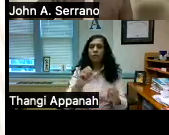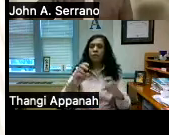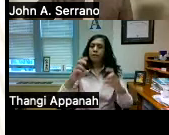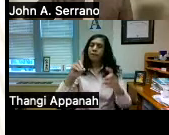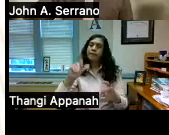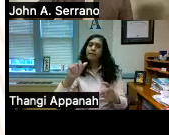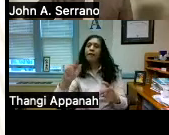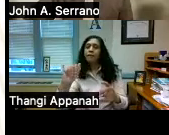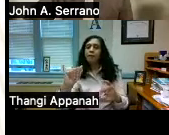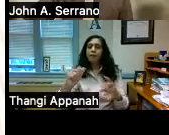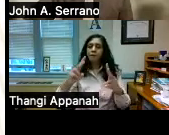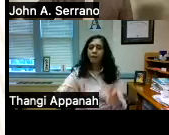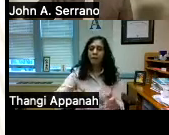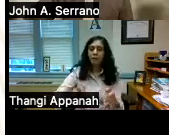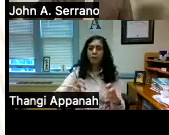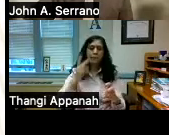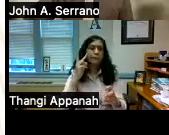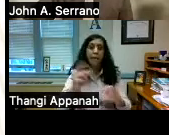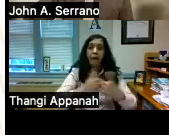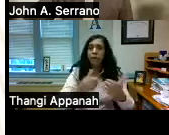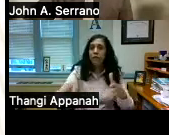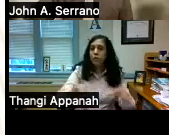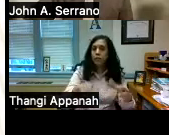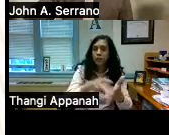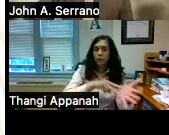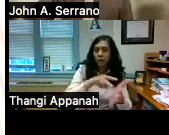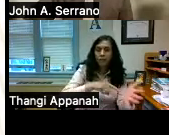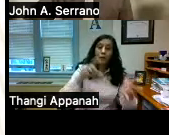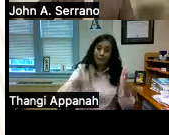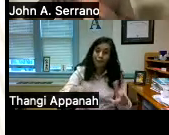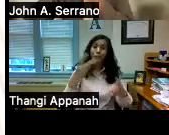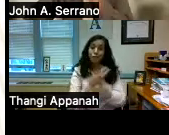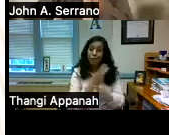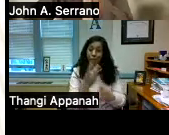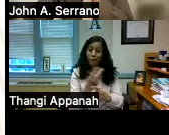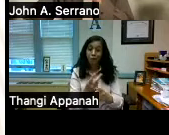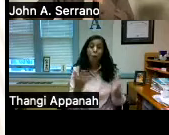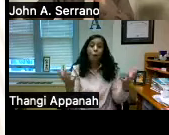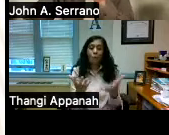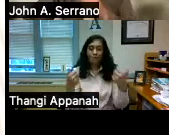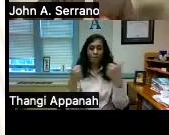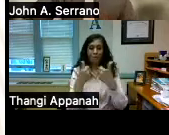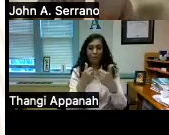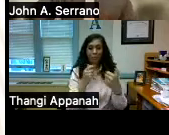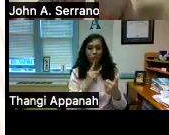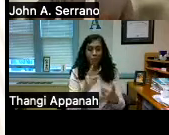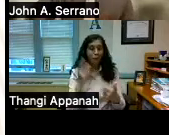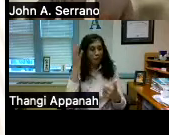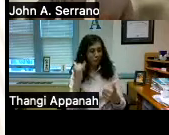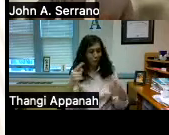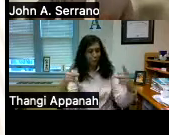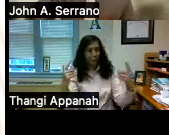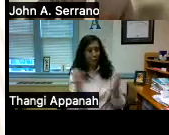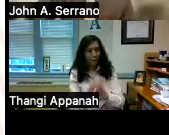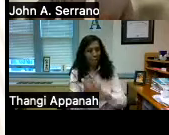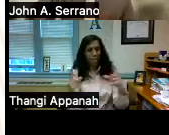students? And we'll try it, get some data, and look at the assessment and see how they're doing with reading.